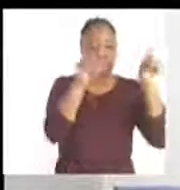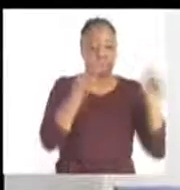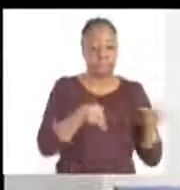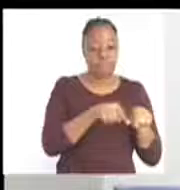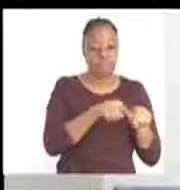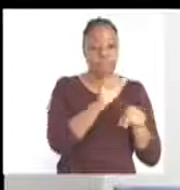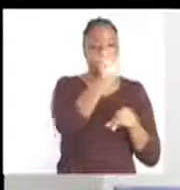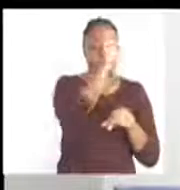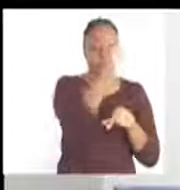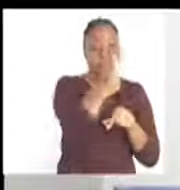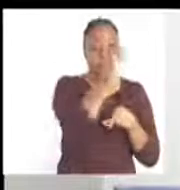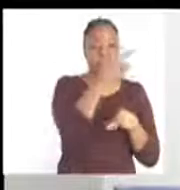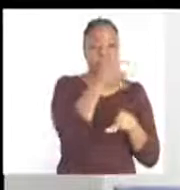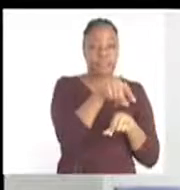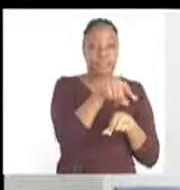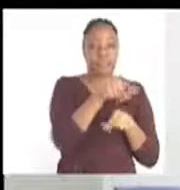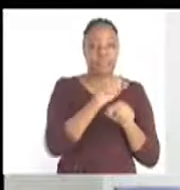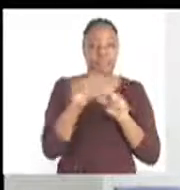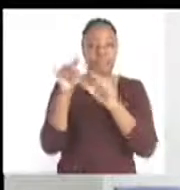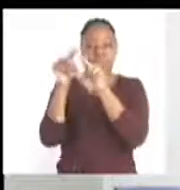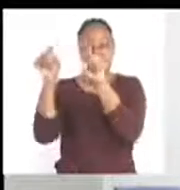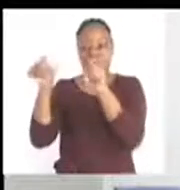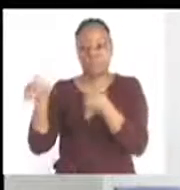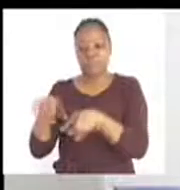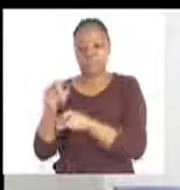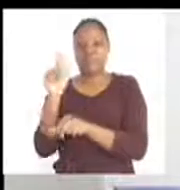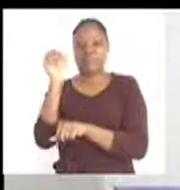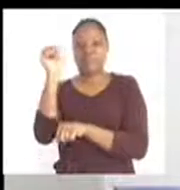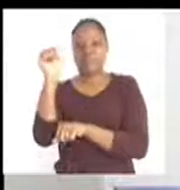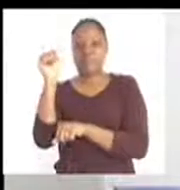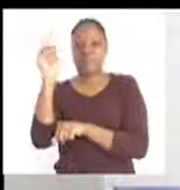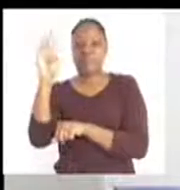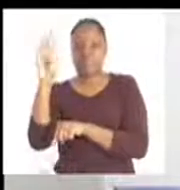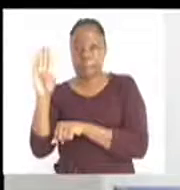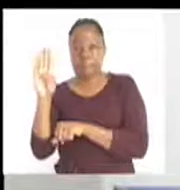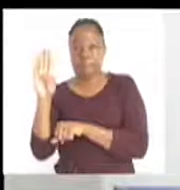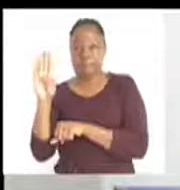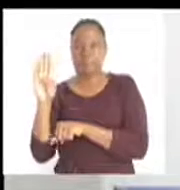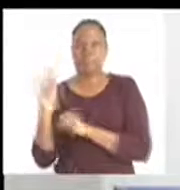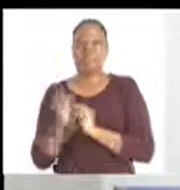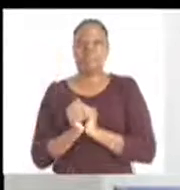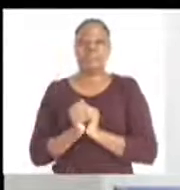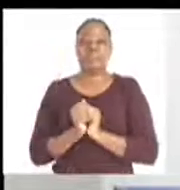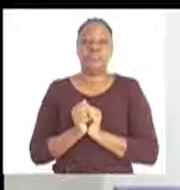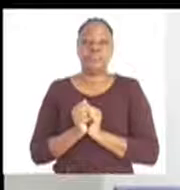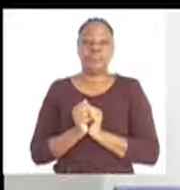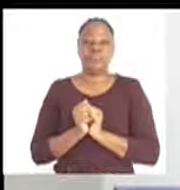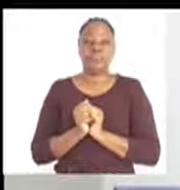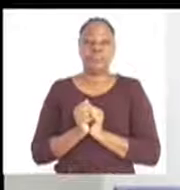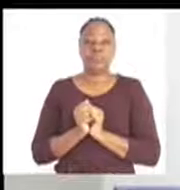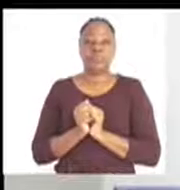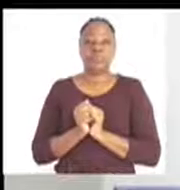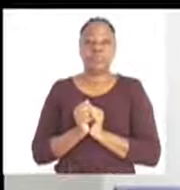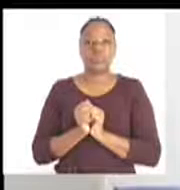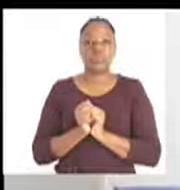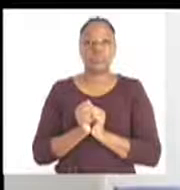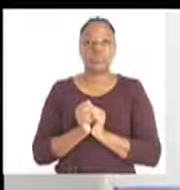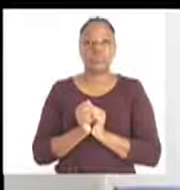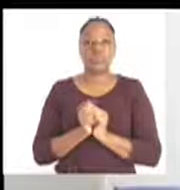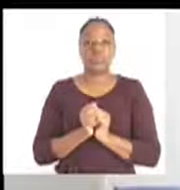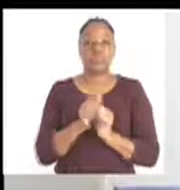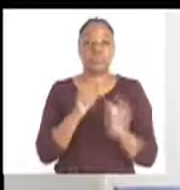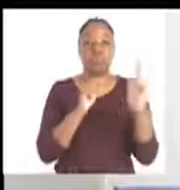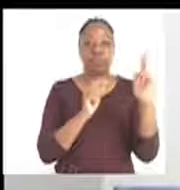and I will be player B, which means that this is my board. So he is going to be the first one